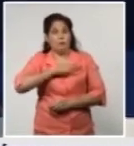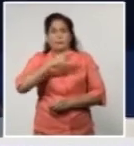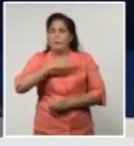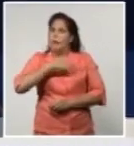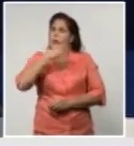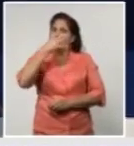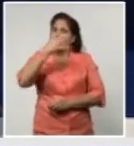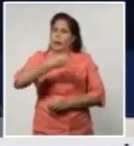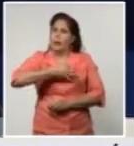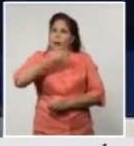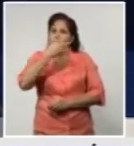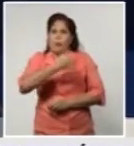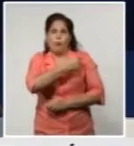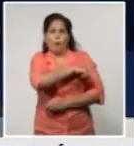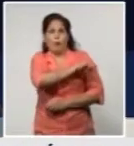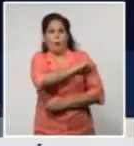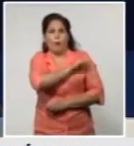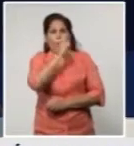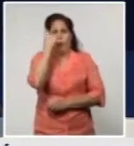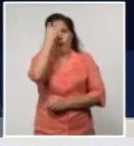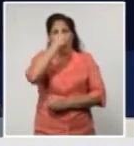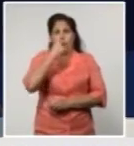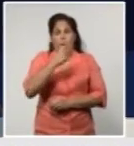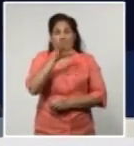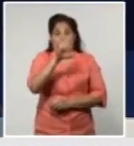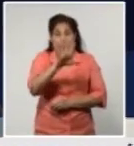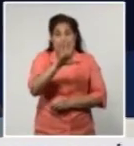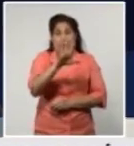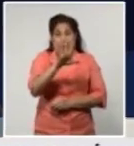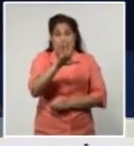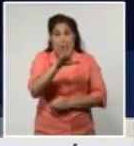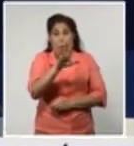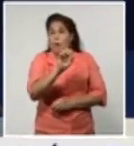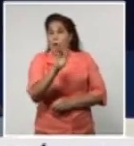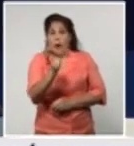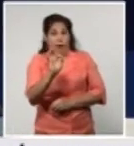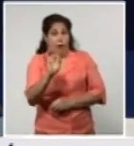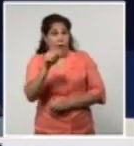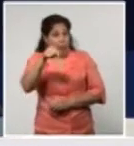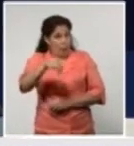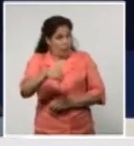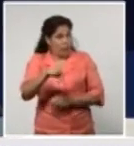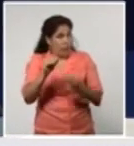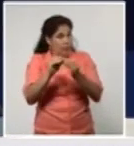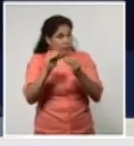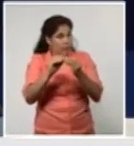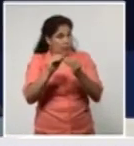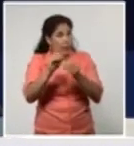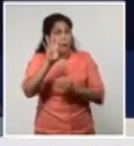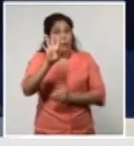our country who have contracted the disease abroad. And